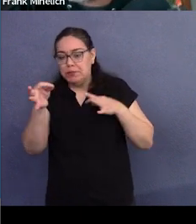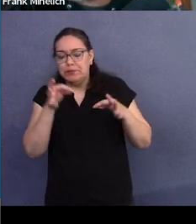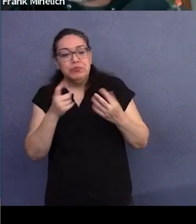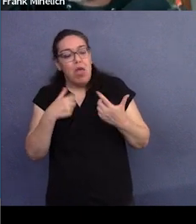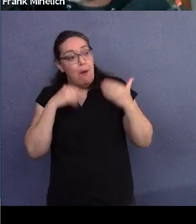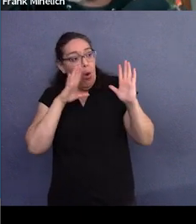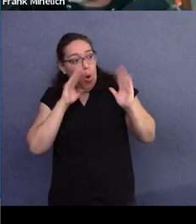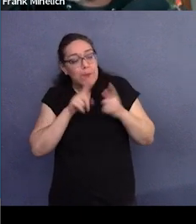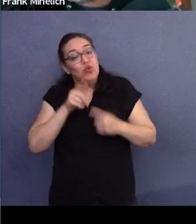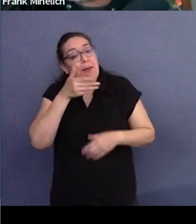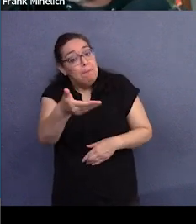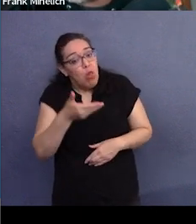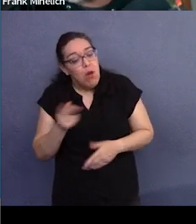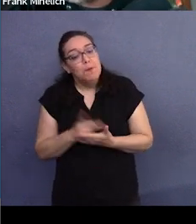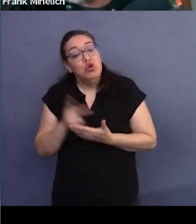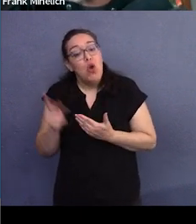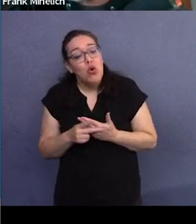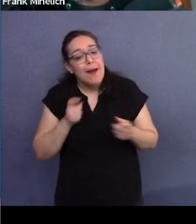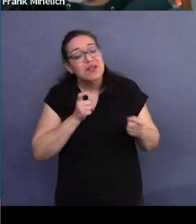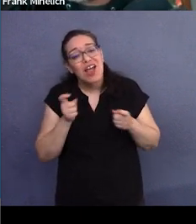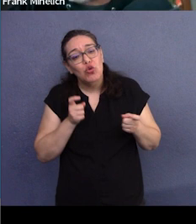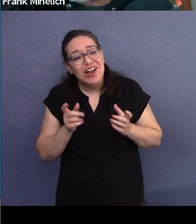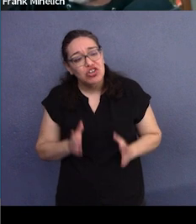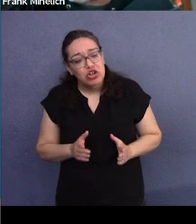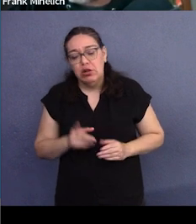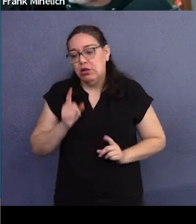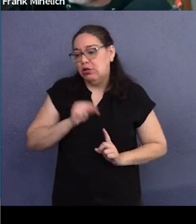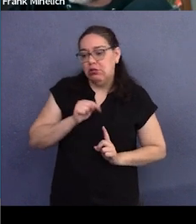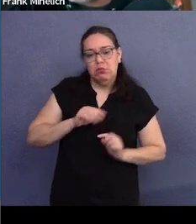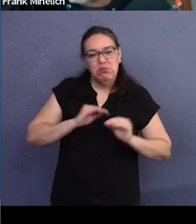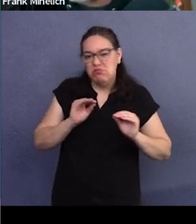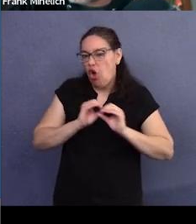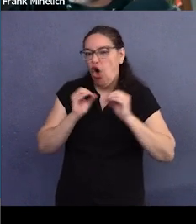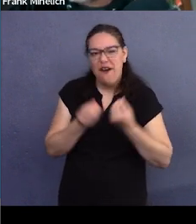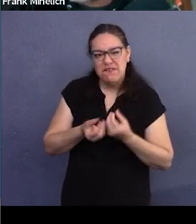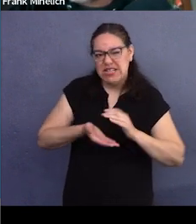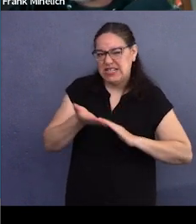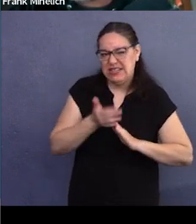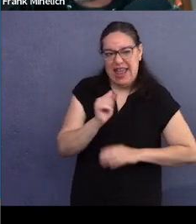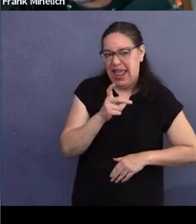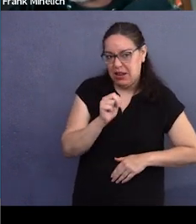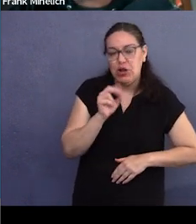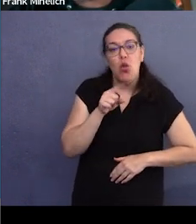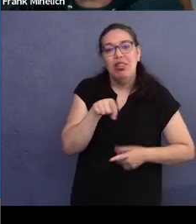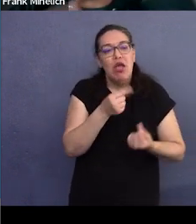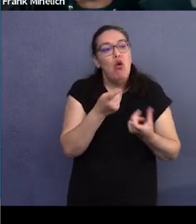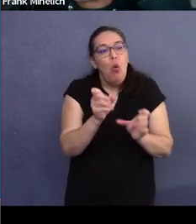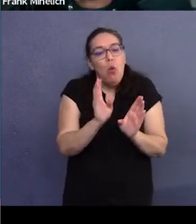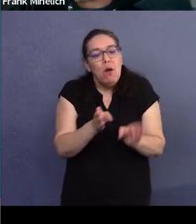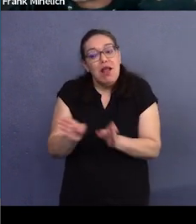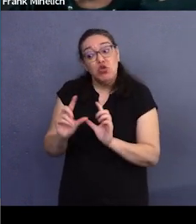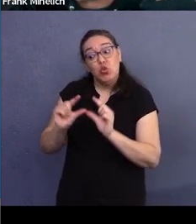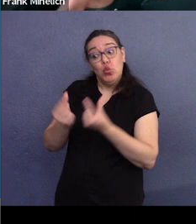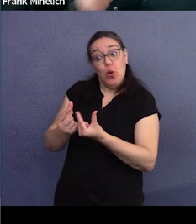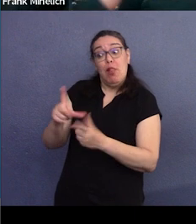employ program directors. They're not doing like office administration stuff. They're organizing groups to execute